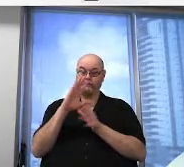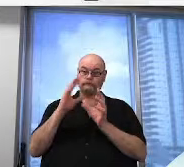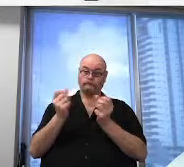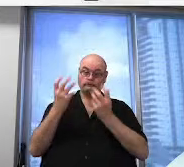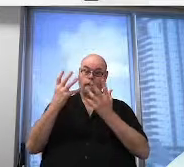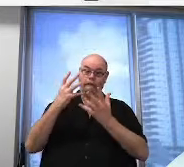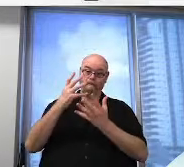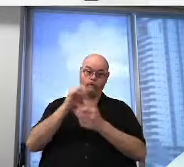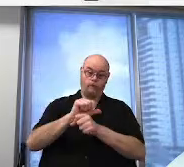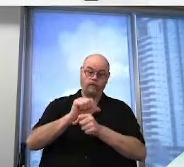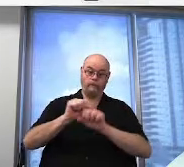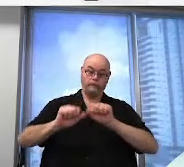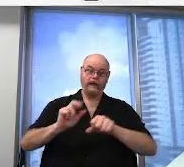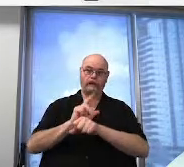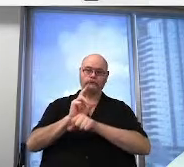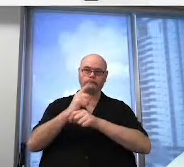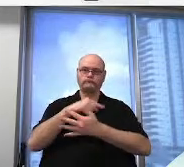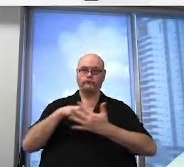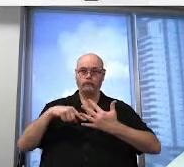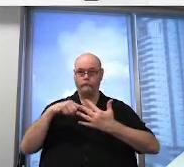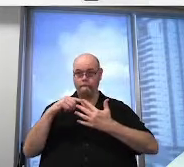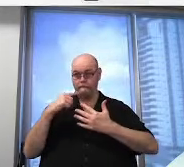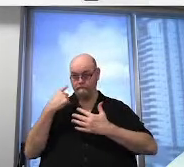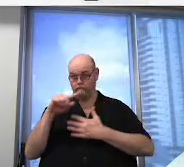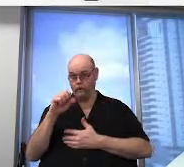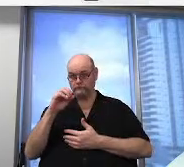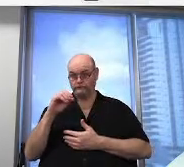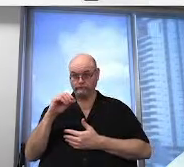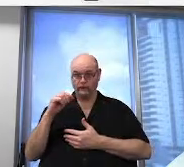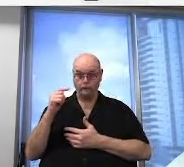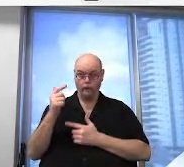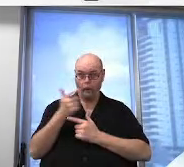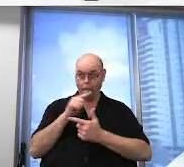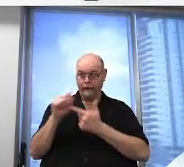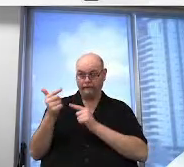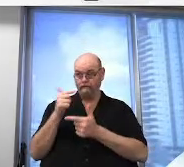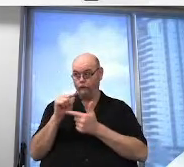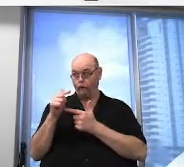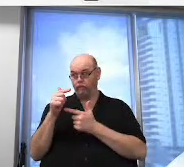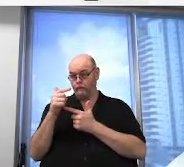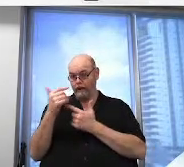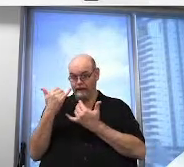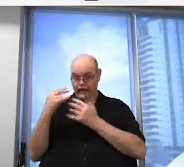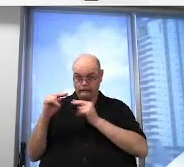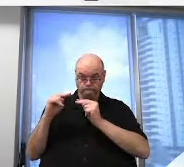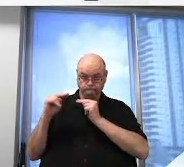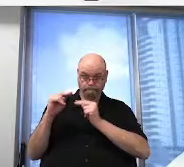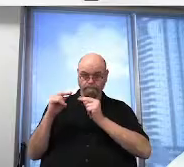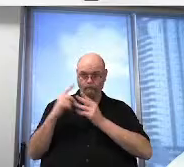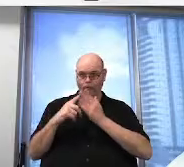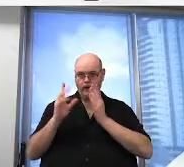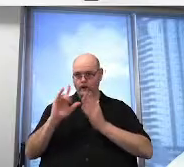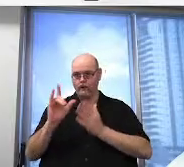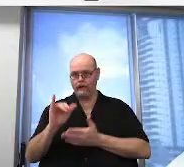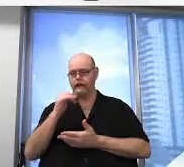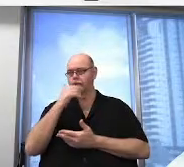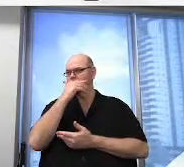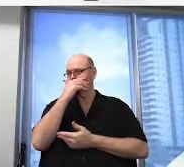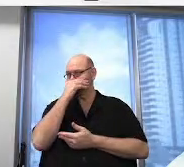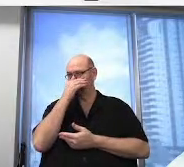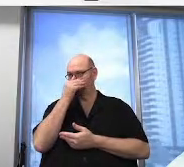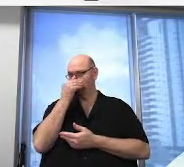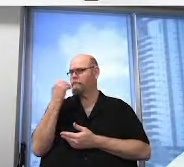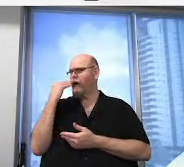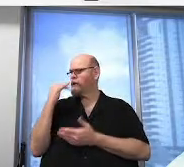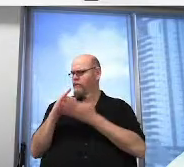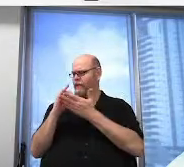the scope of work that we can utilize them for. So we're in that process yet of back and forth and developing what those agreements could look like. Well, I